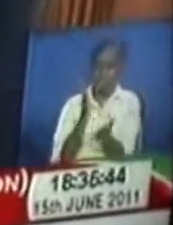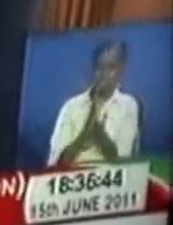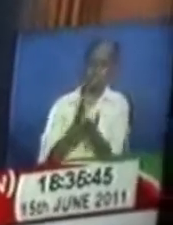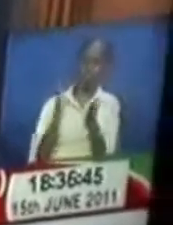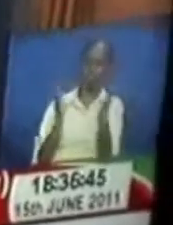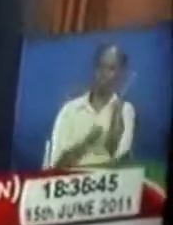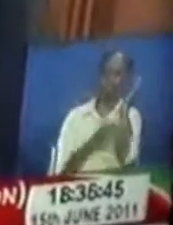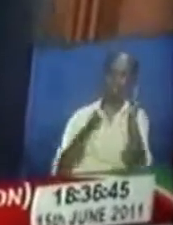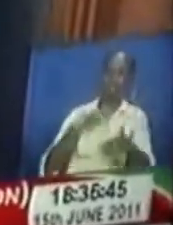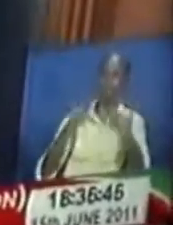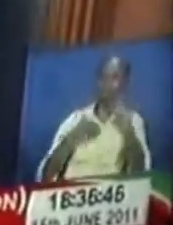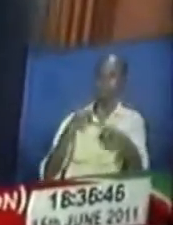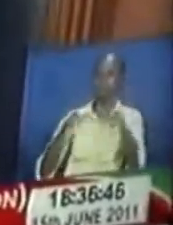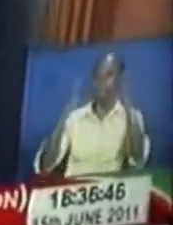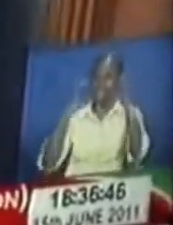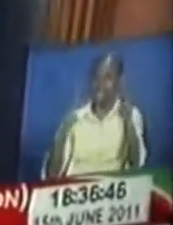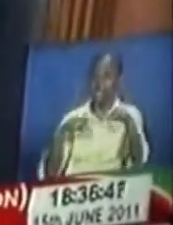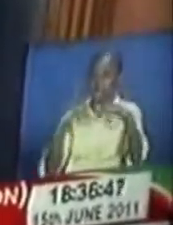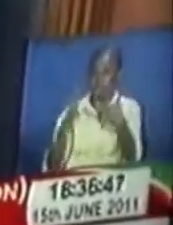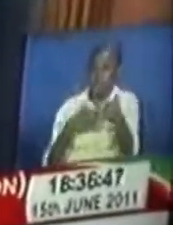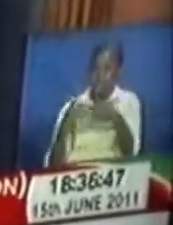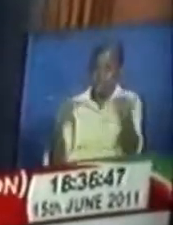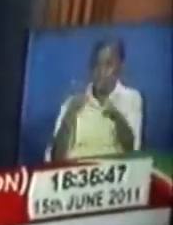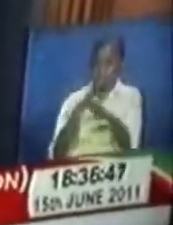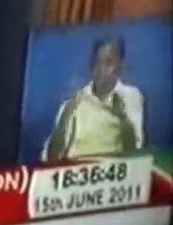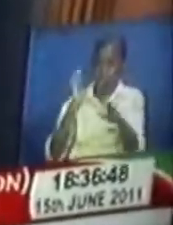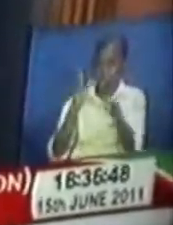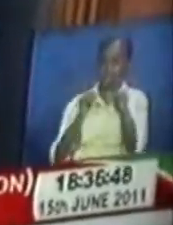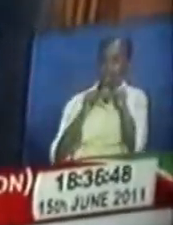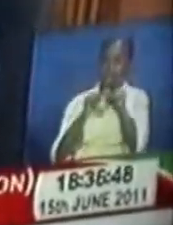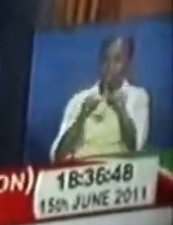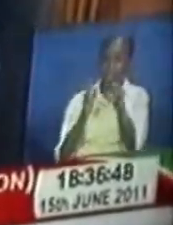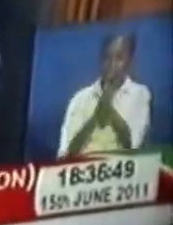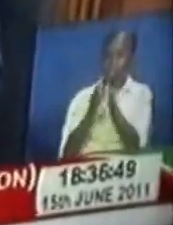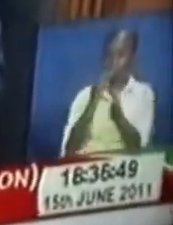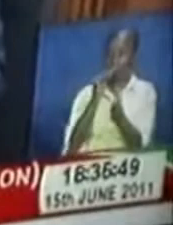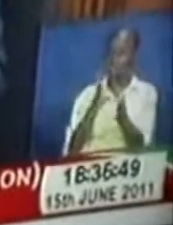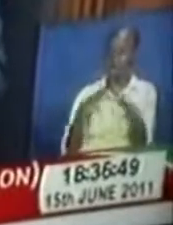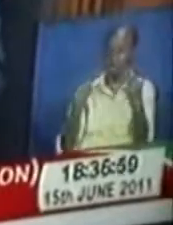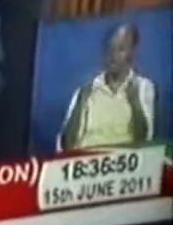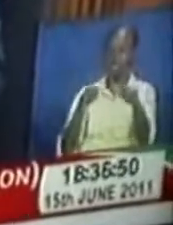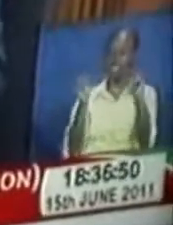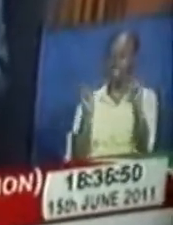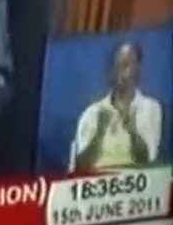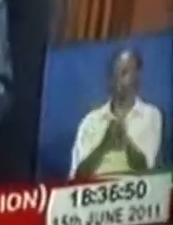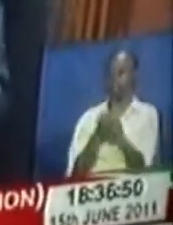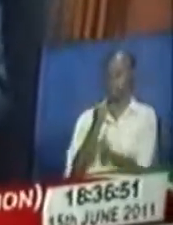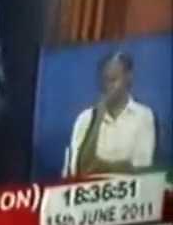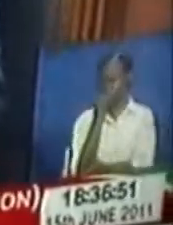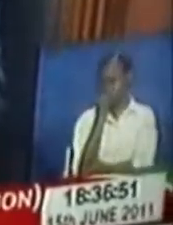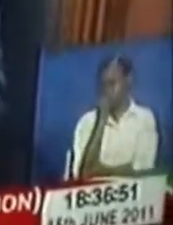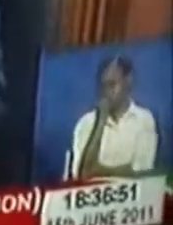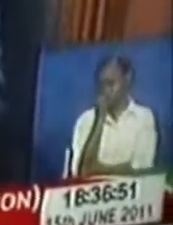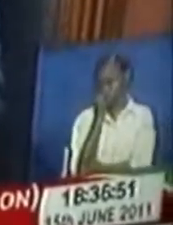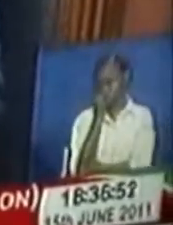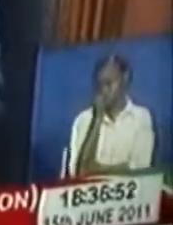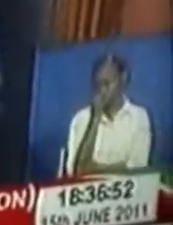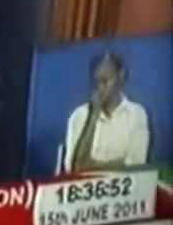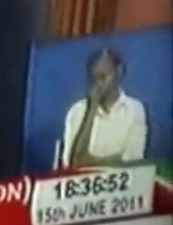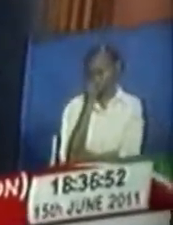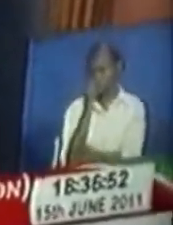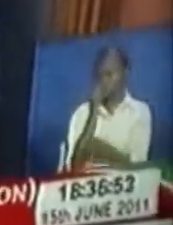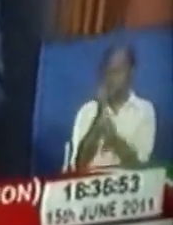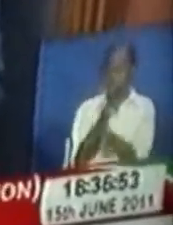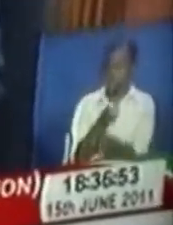conduct. But the decision whether or not to do so shall remain the Speaker or the Chairperson. Honorable Milo